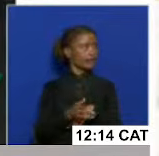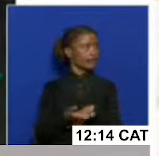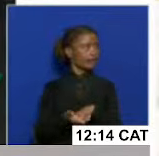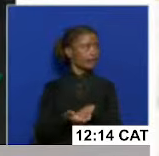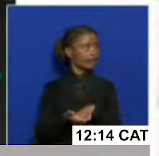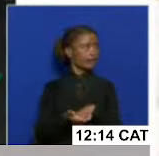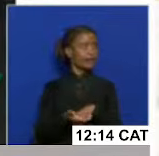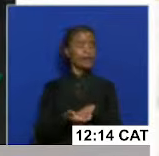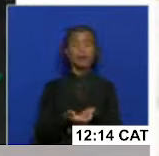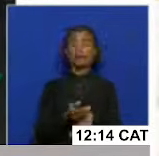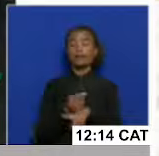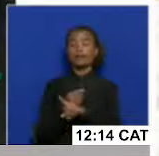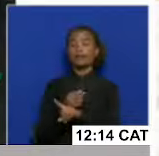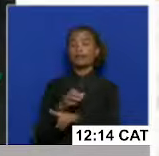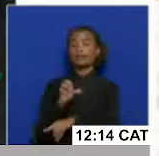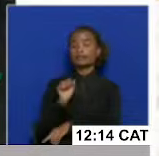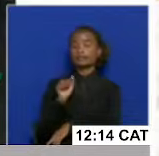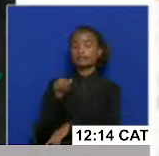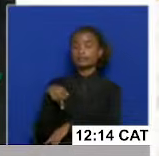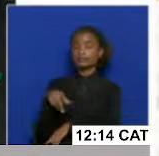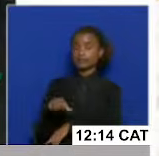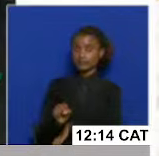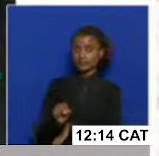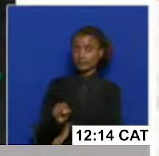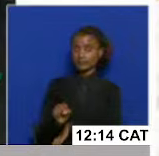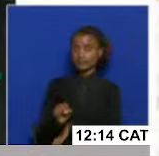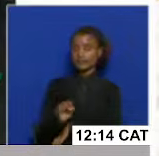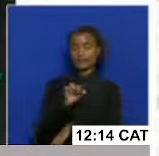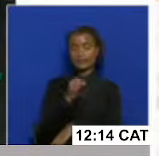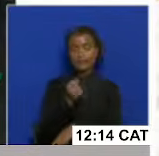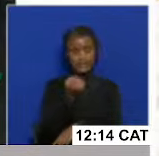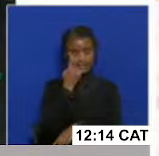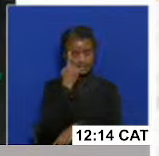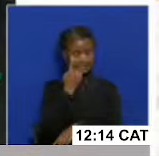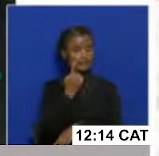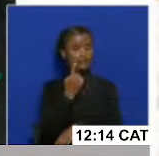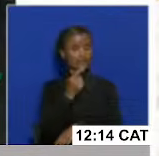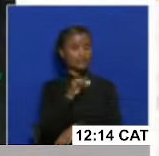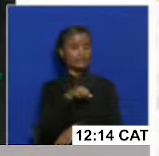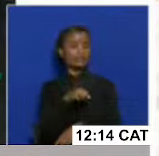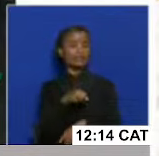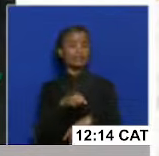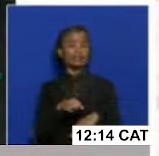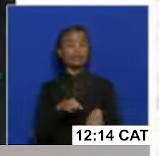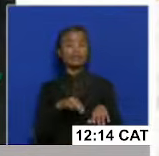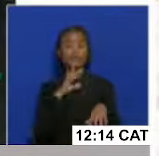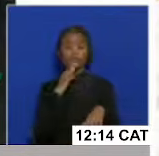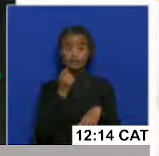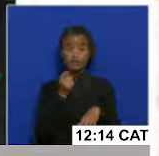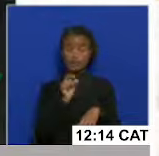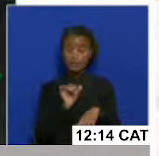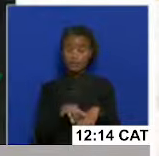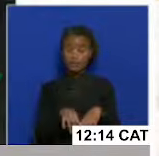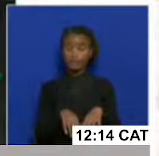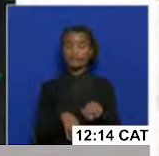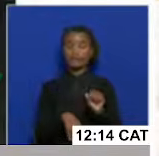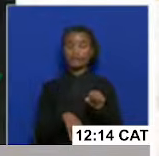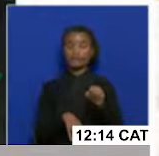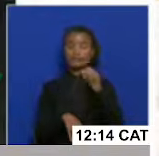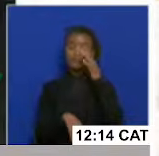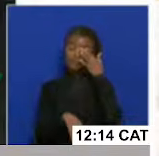CPS, like IP, yeah, yes, I do understand. You understand that to be a As well. reference, you understand that. You then say, "Morning, we will